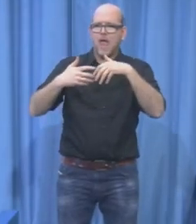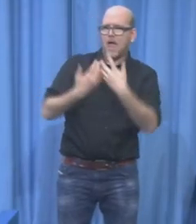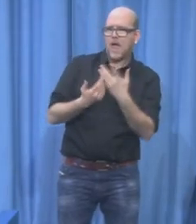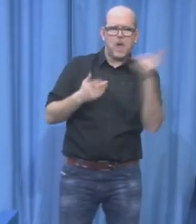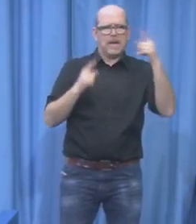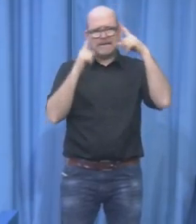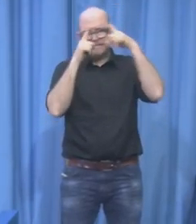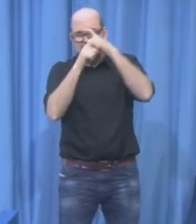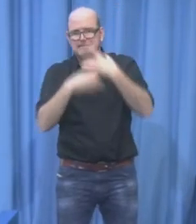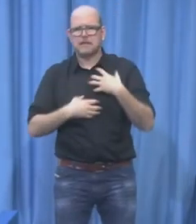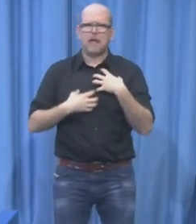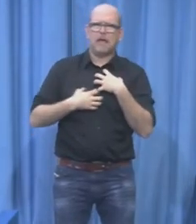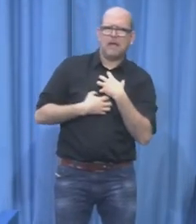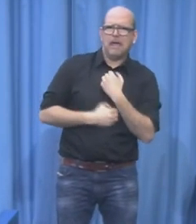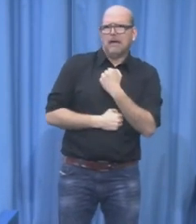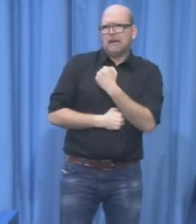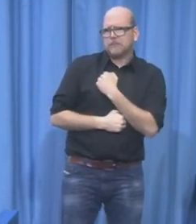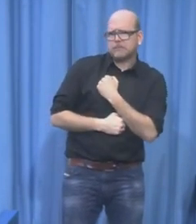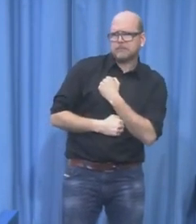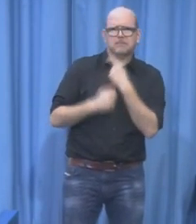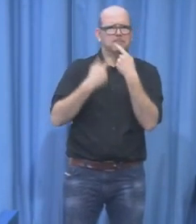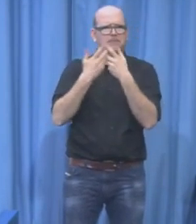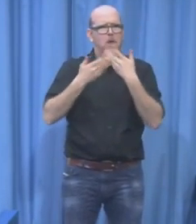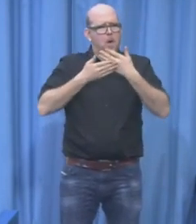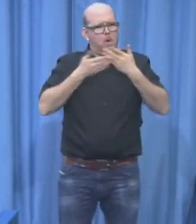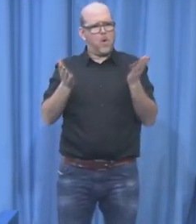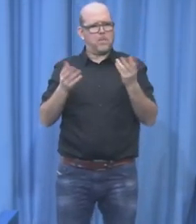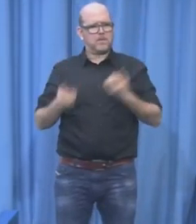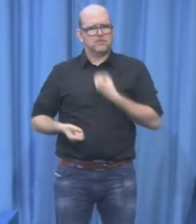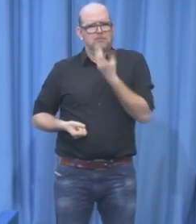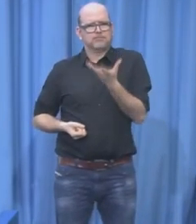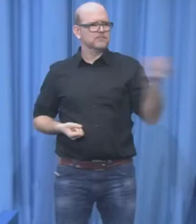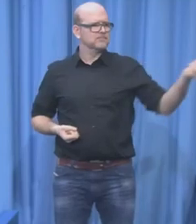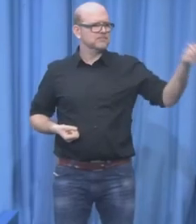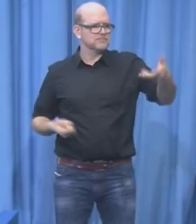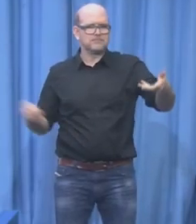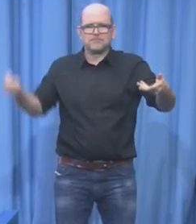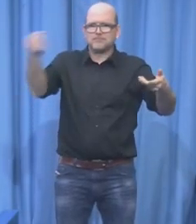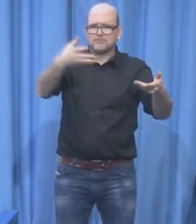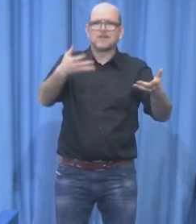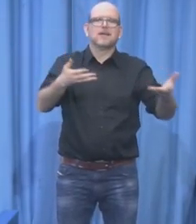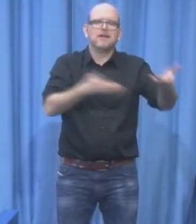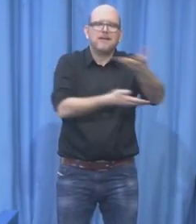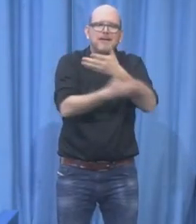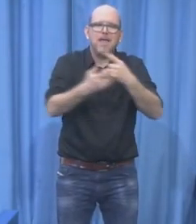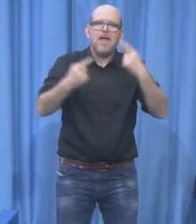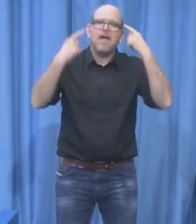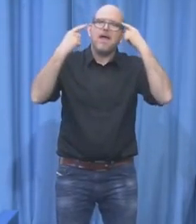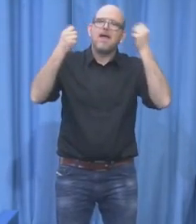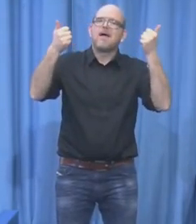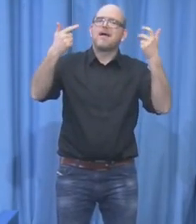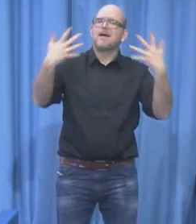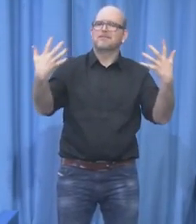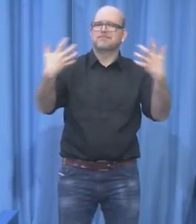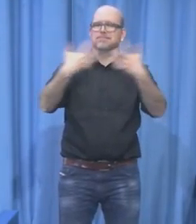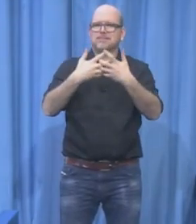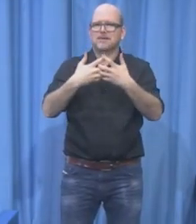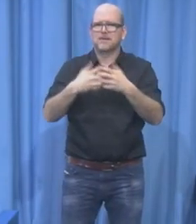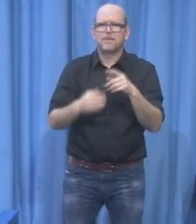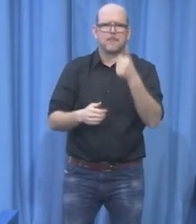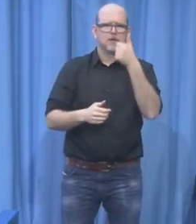and get really familiar with the program. So our program's been running for 28 years. We have put